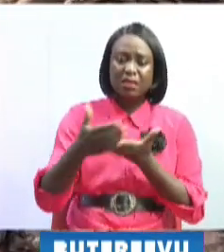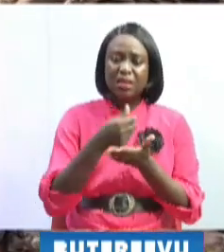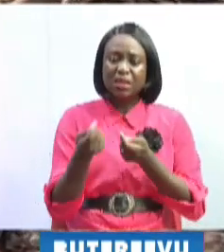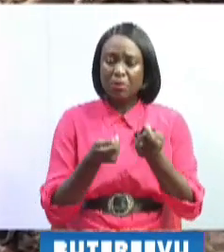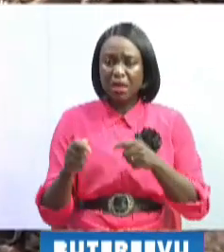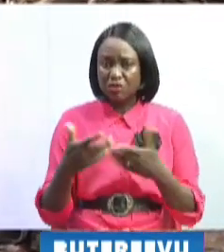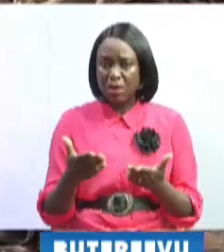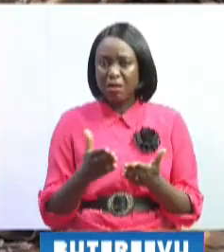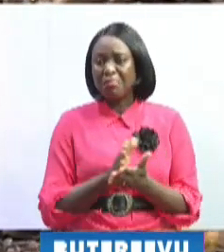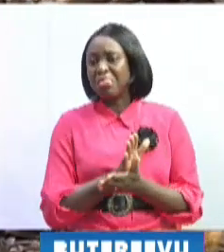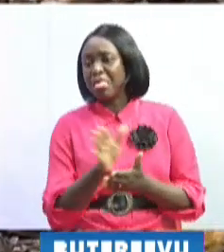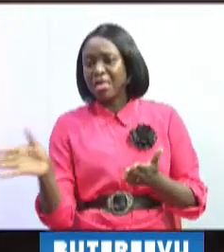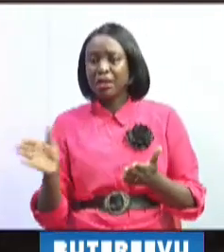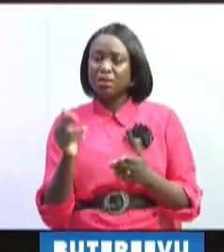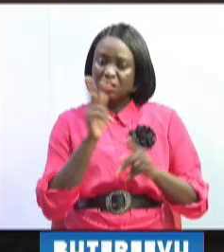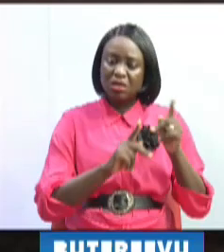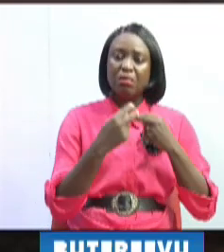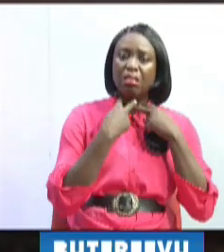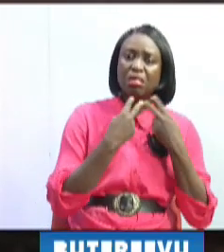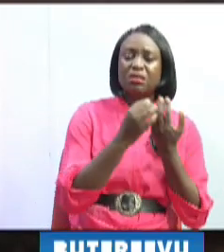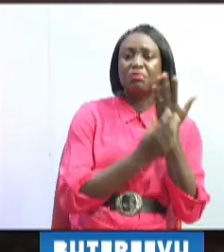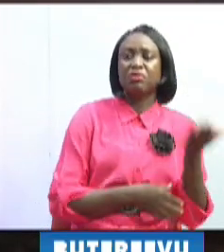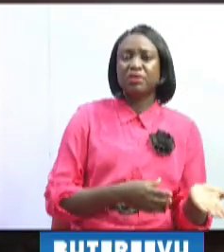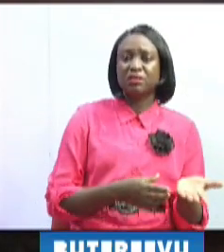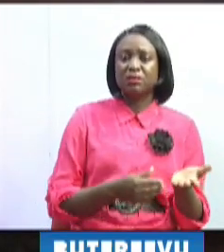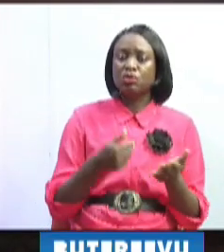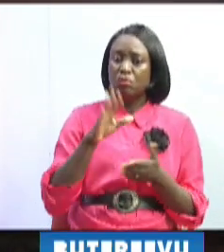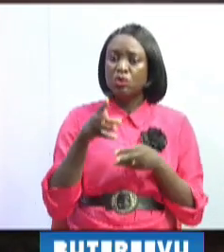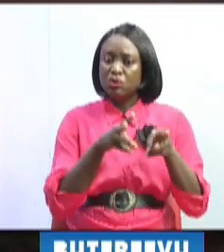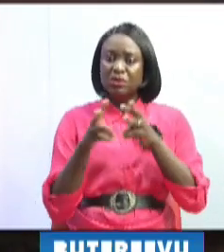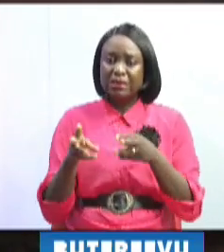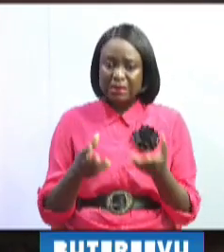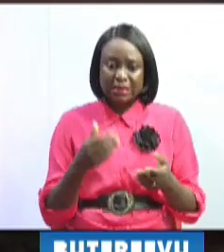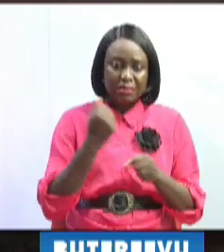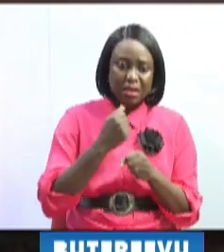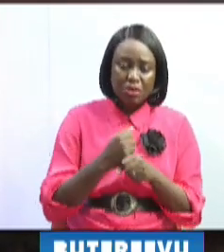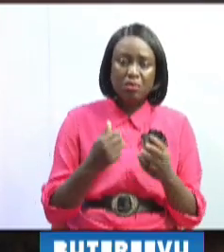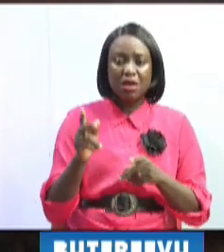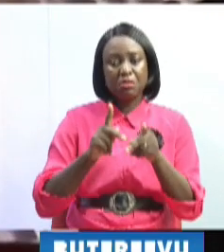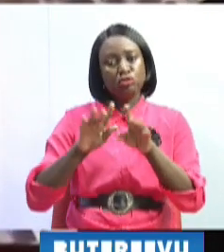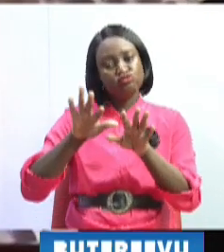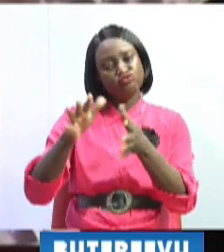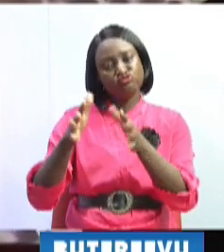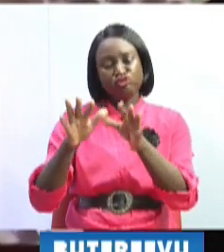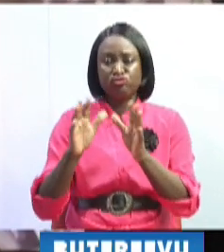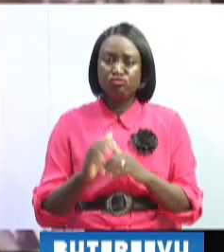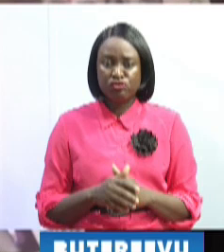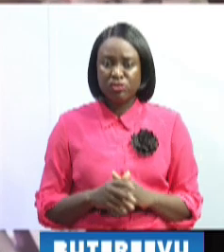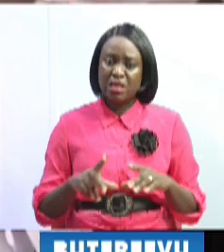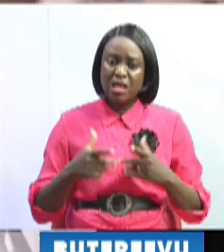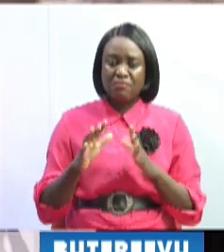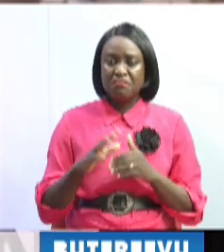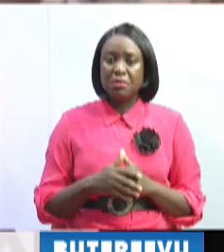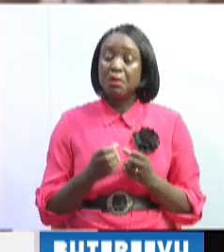nnyo okusiba obwavu mu bantu anti enkola ezisinga eziriwo ziriwo ku lw'abantu ate abali yadde yaddeko. Abakozi